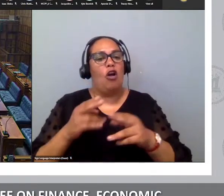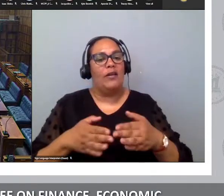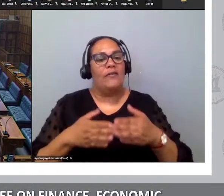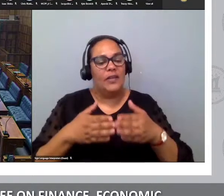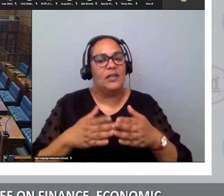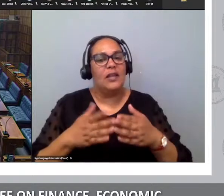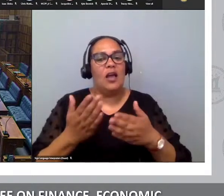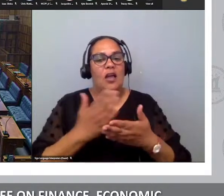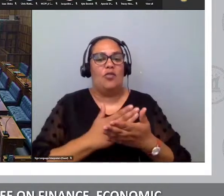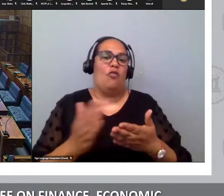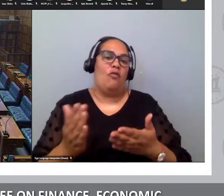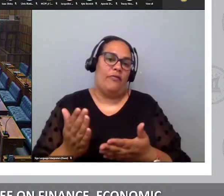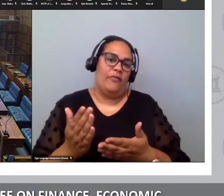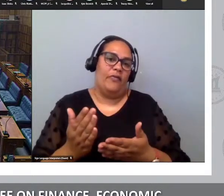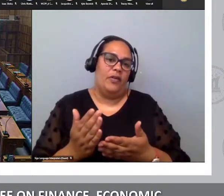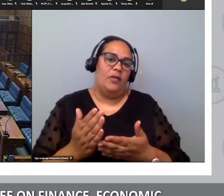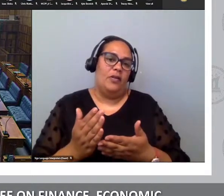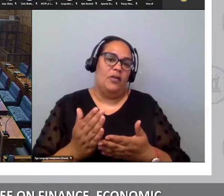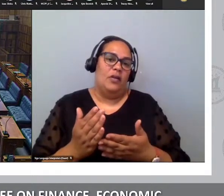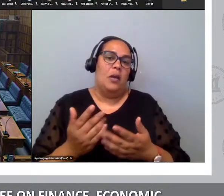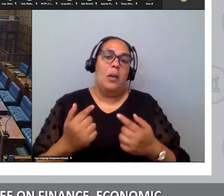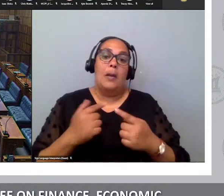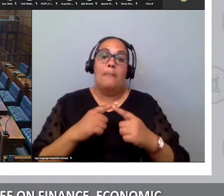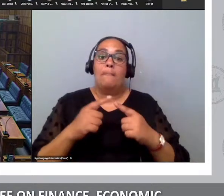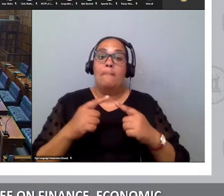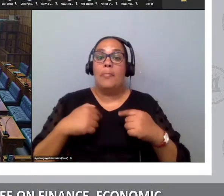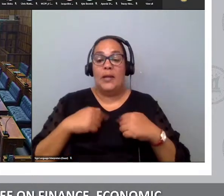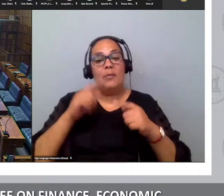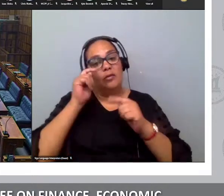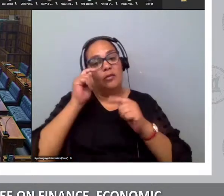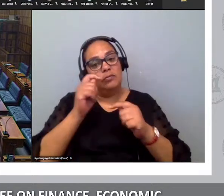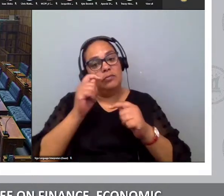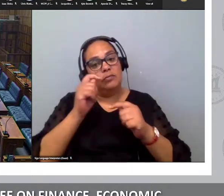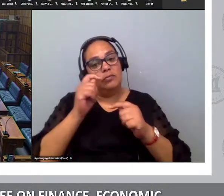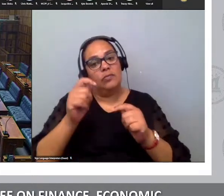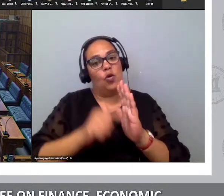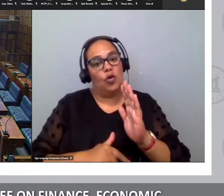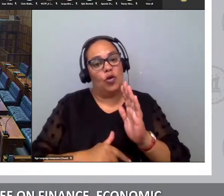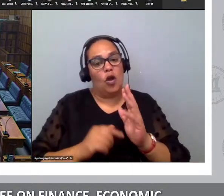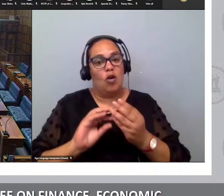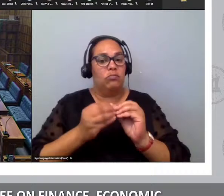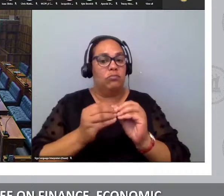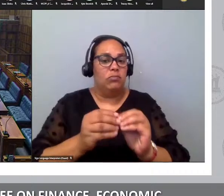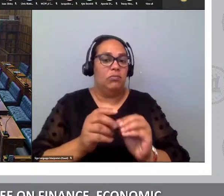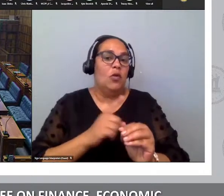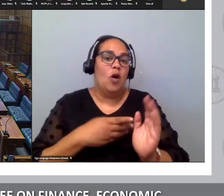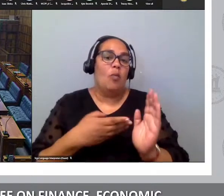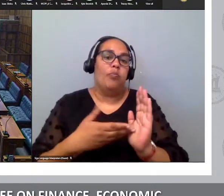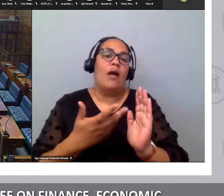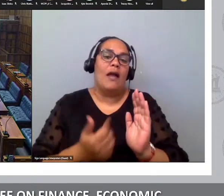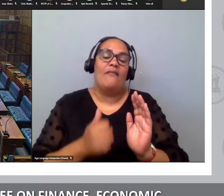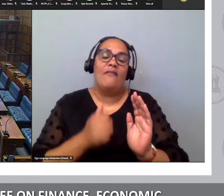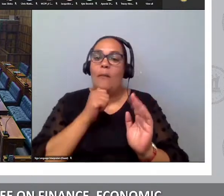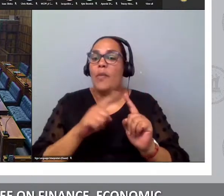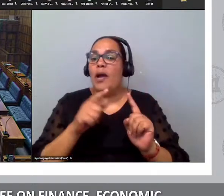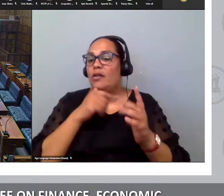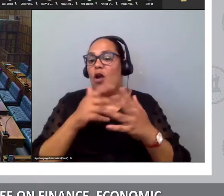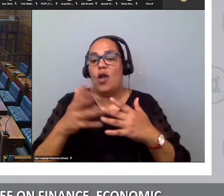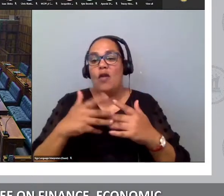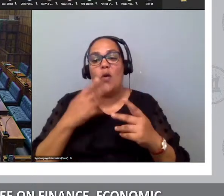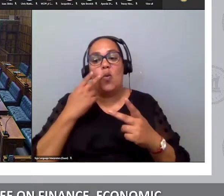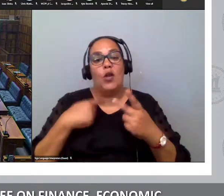a vessel I acknowledge that the low productivity was there however when we look